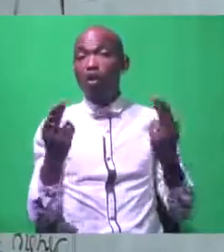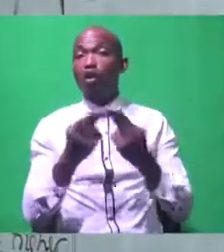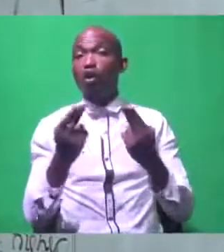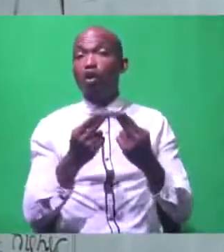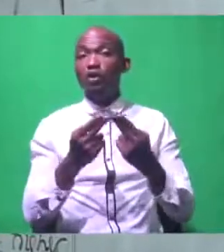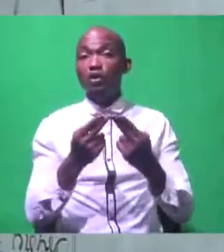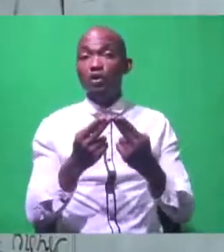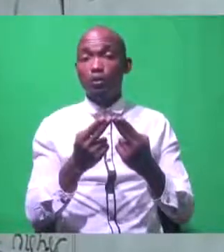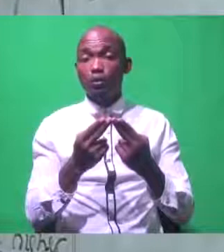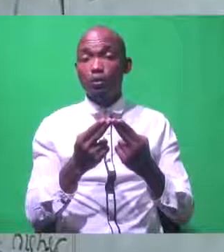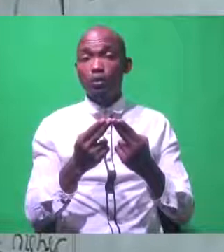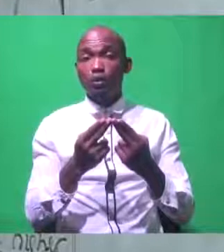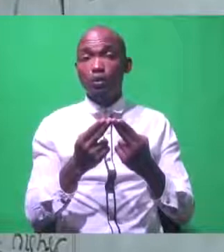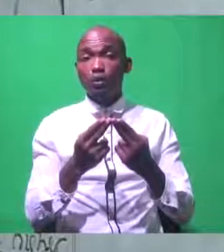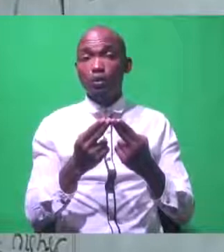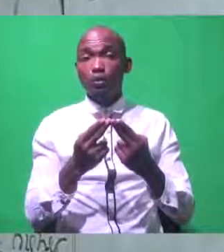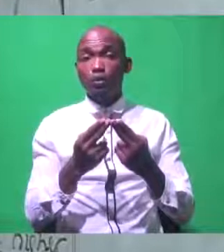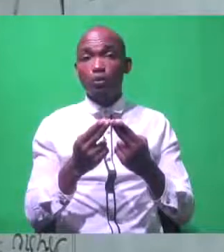the African resources.